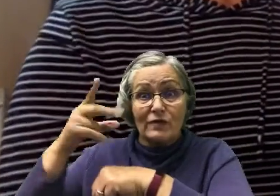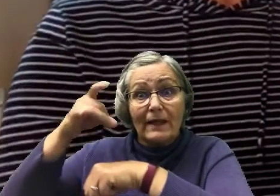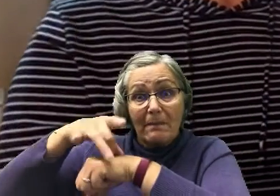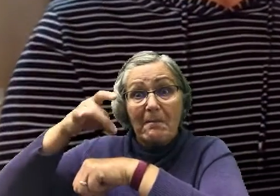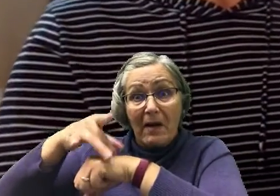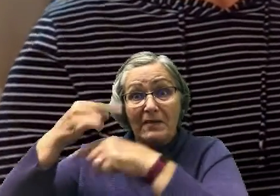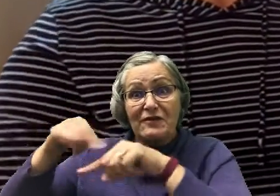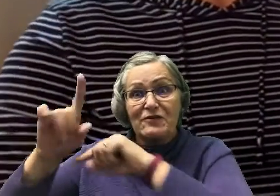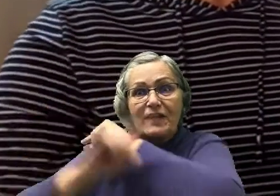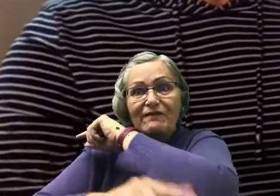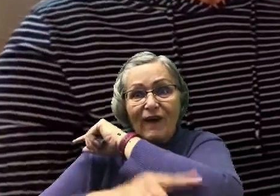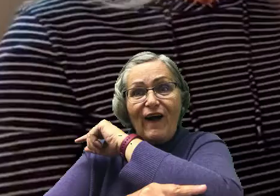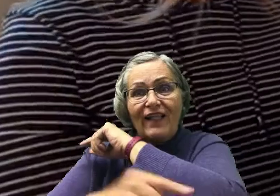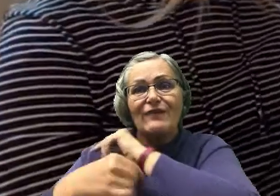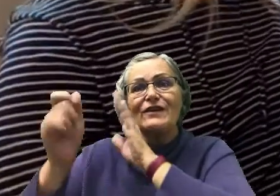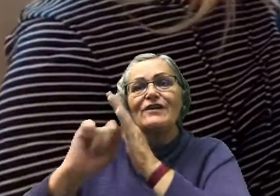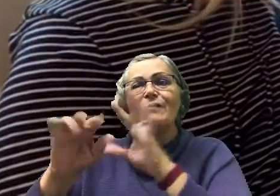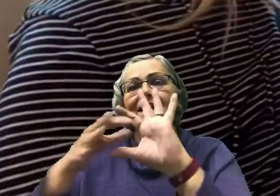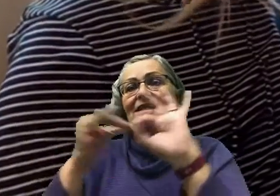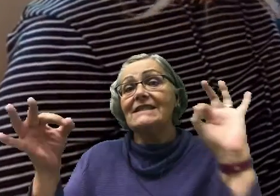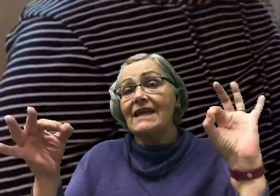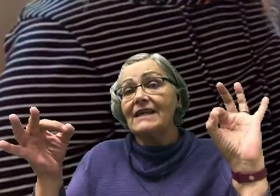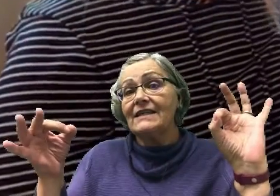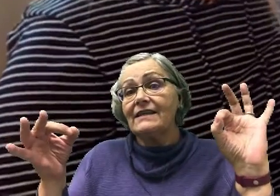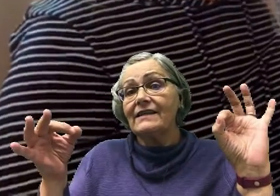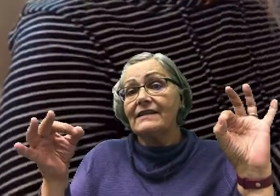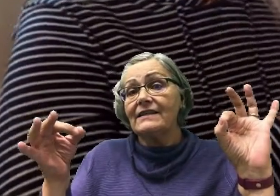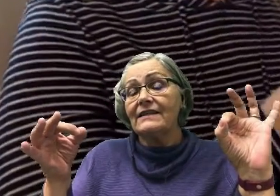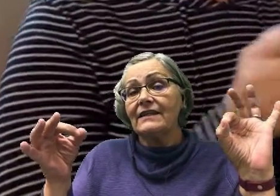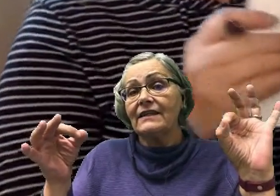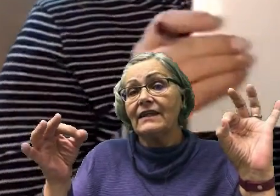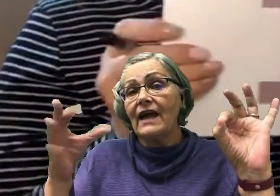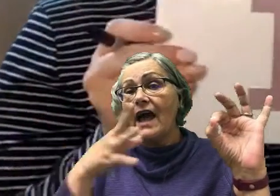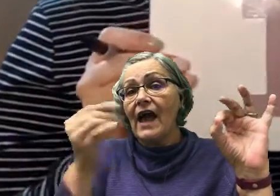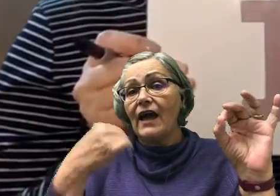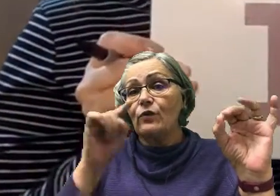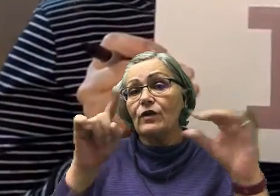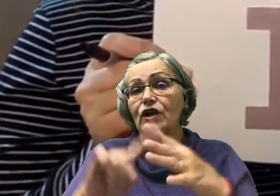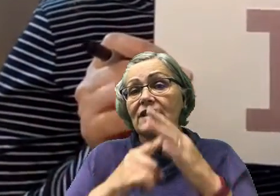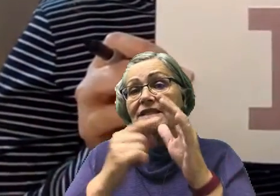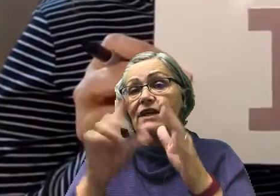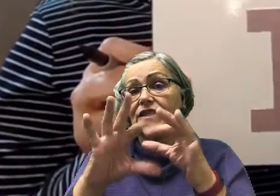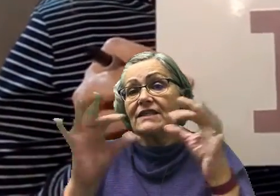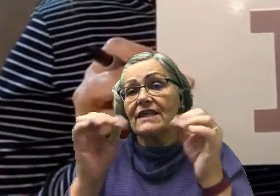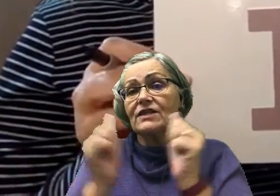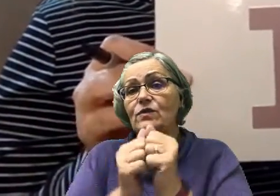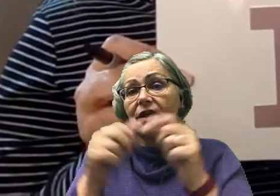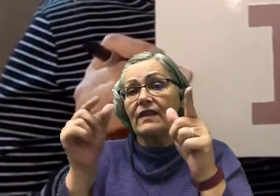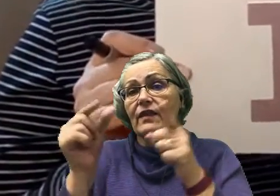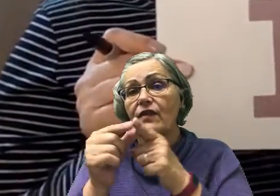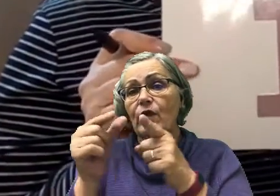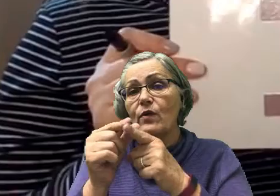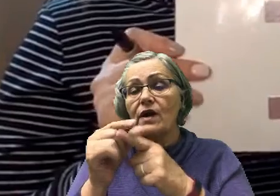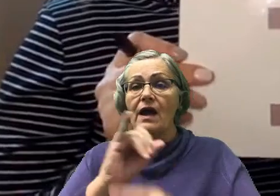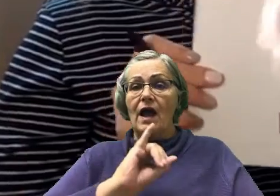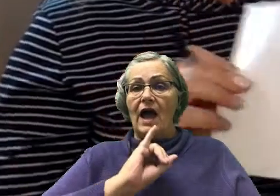sentence, boys and girls. And we're going to start our sentence with the word I. Can you do that with me?